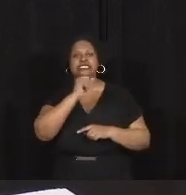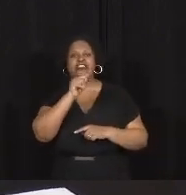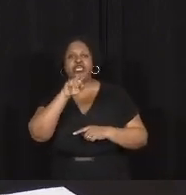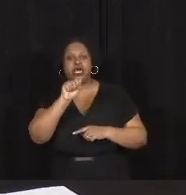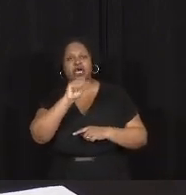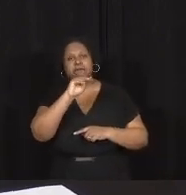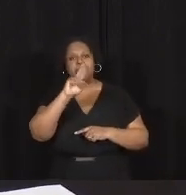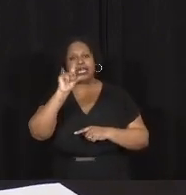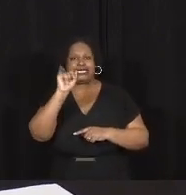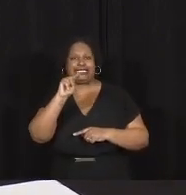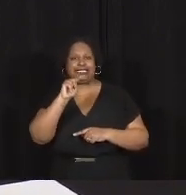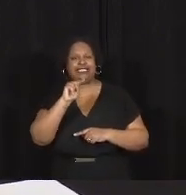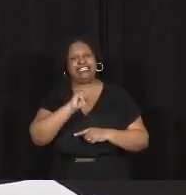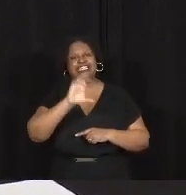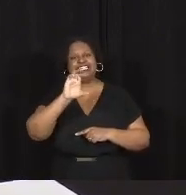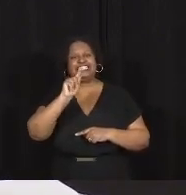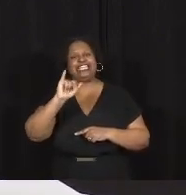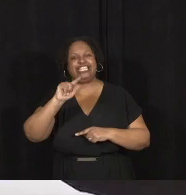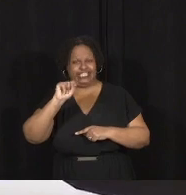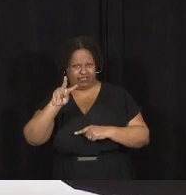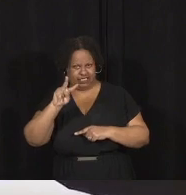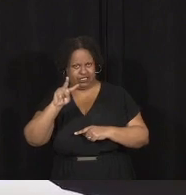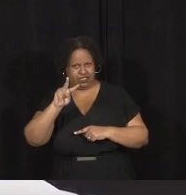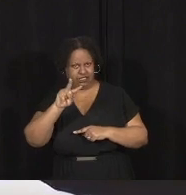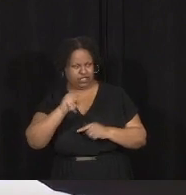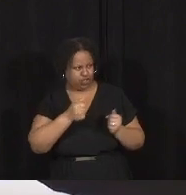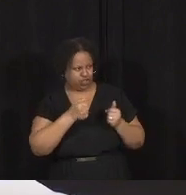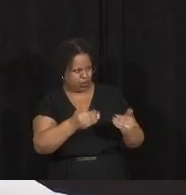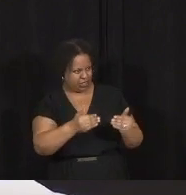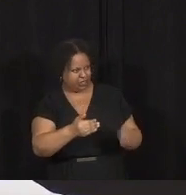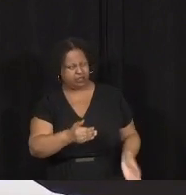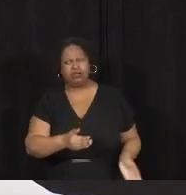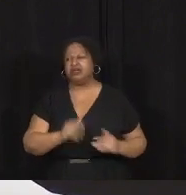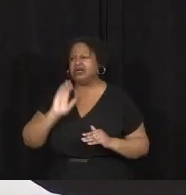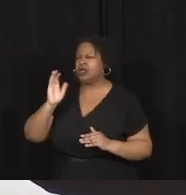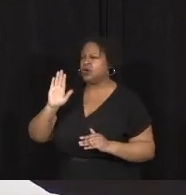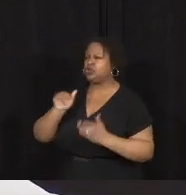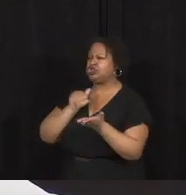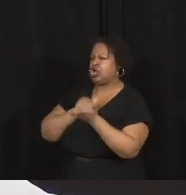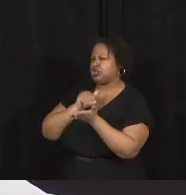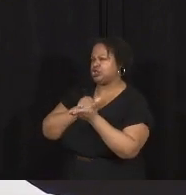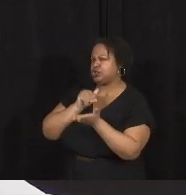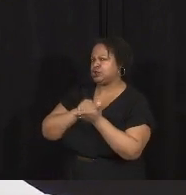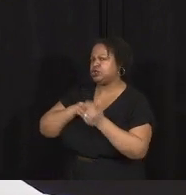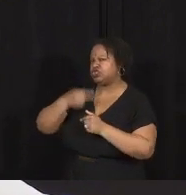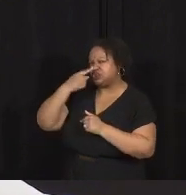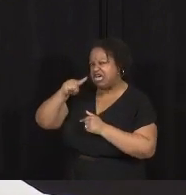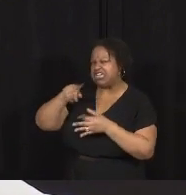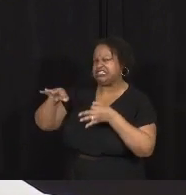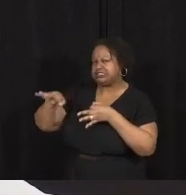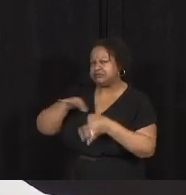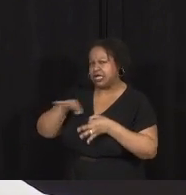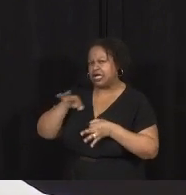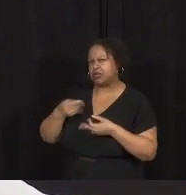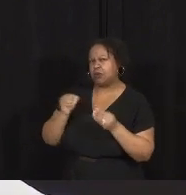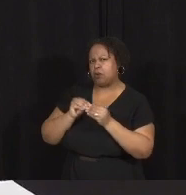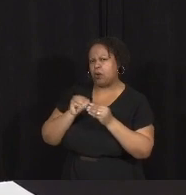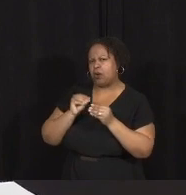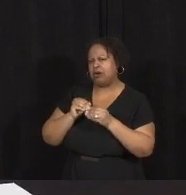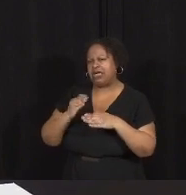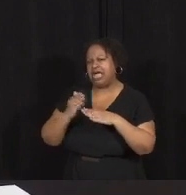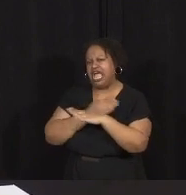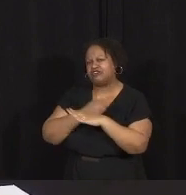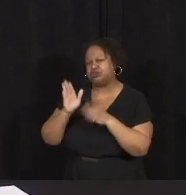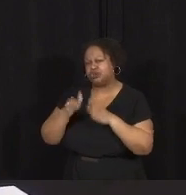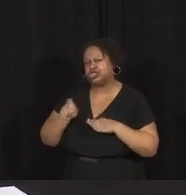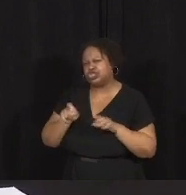ahead. Hi, Doctor. Could you spell out more what the average person needs to do? And does